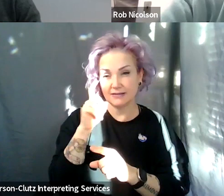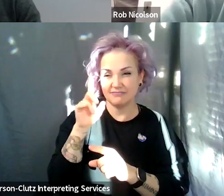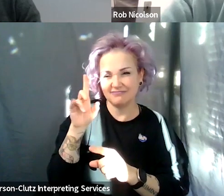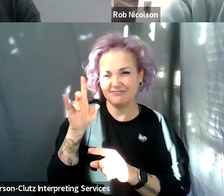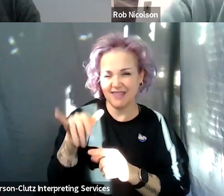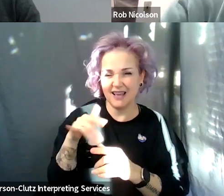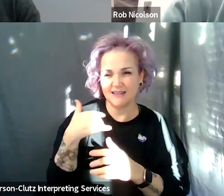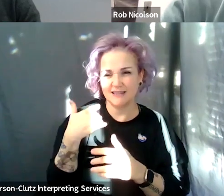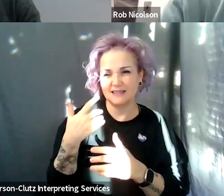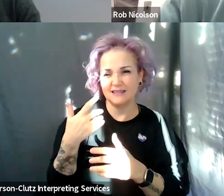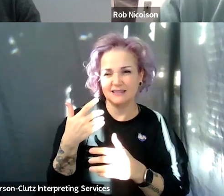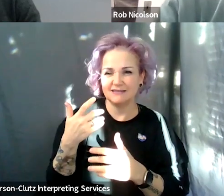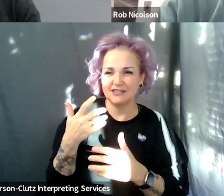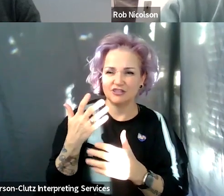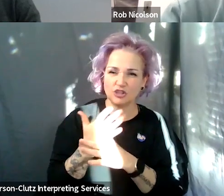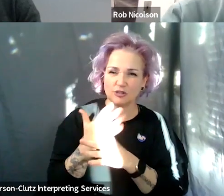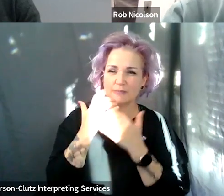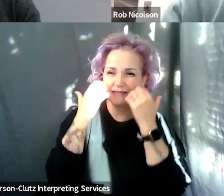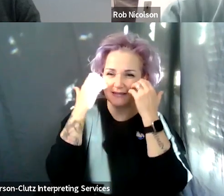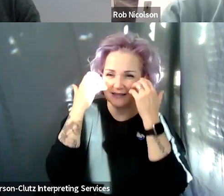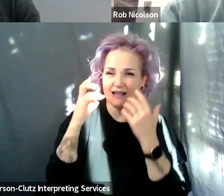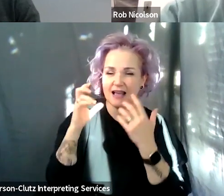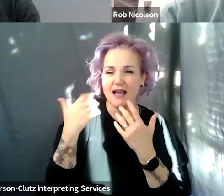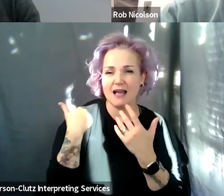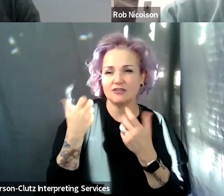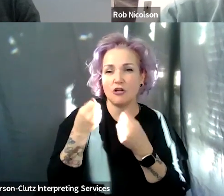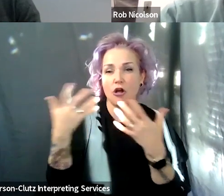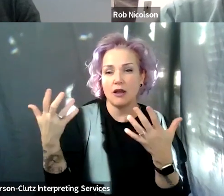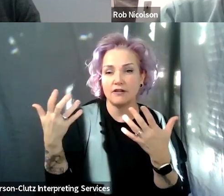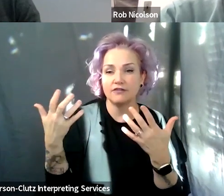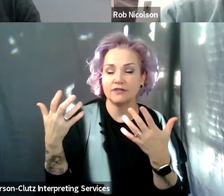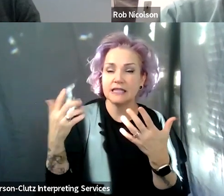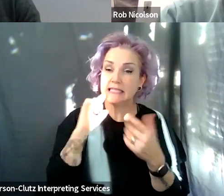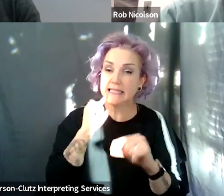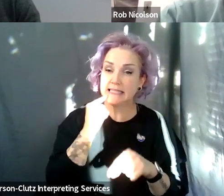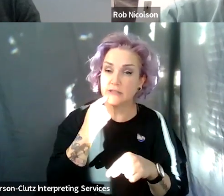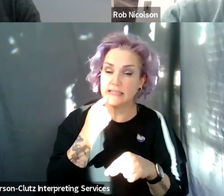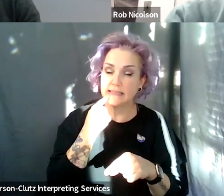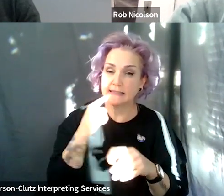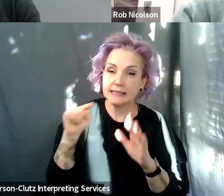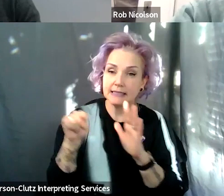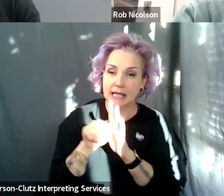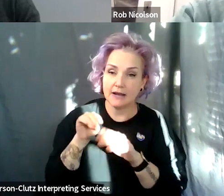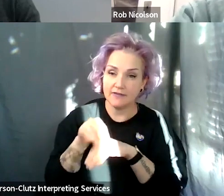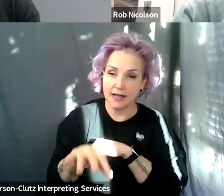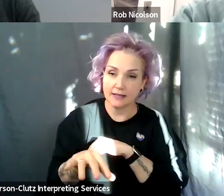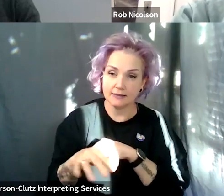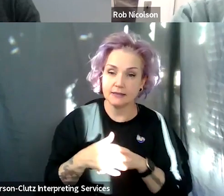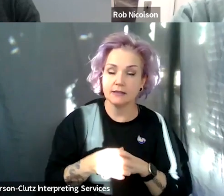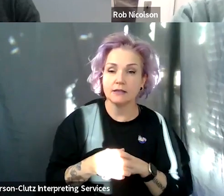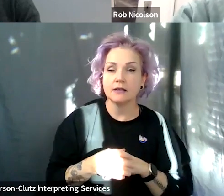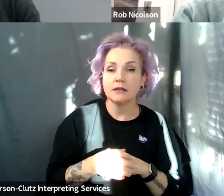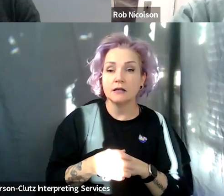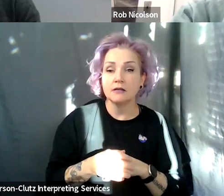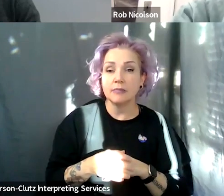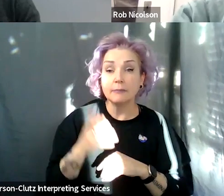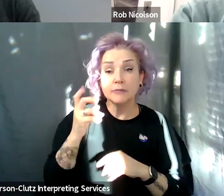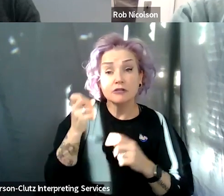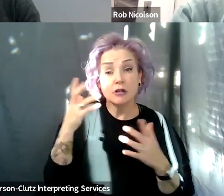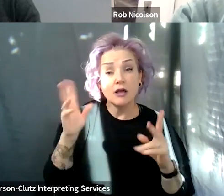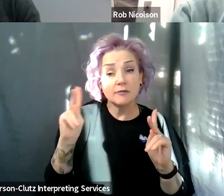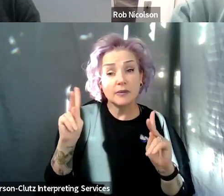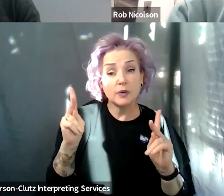The perhaps though, if I could take the first question, then if people want to ask questions, you can use the chat if you feel, or the